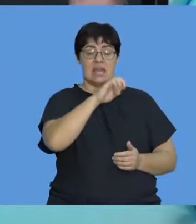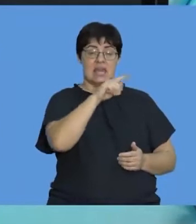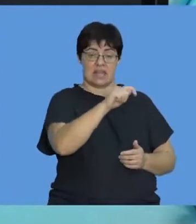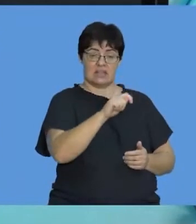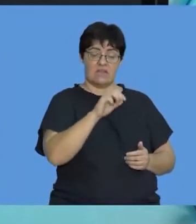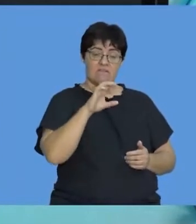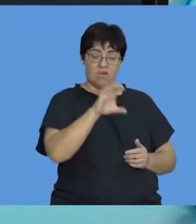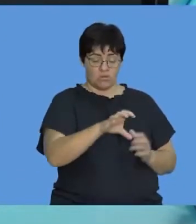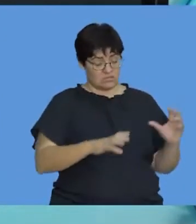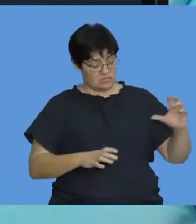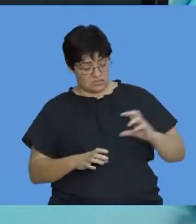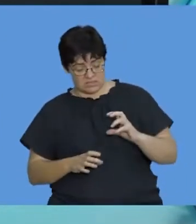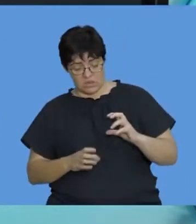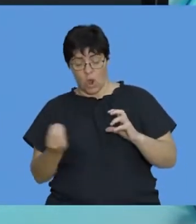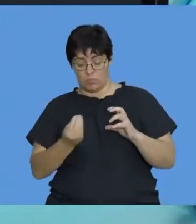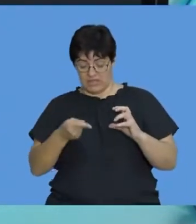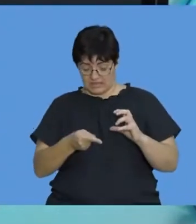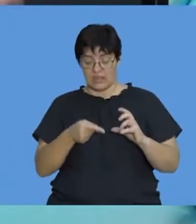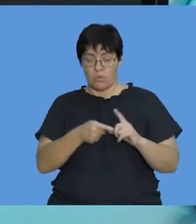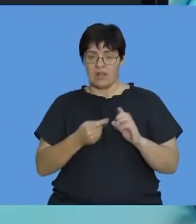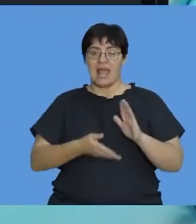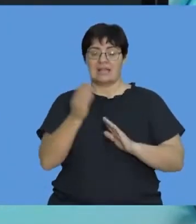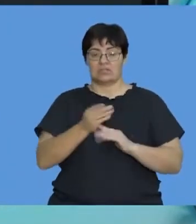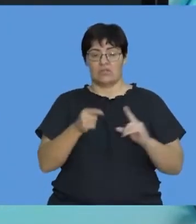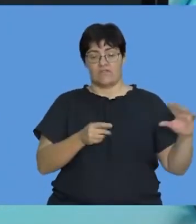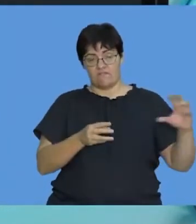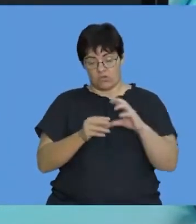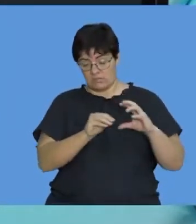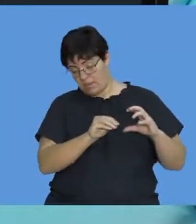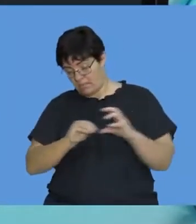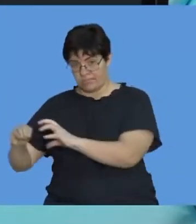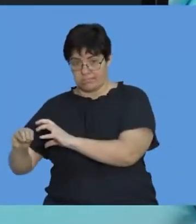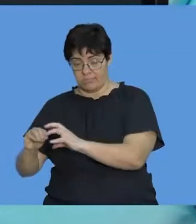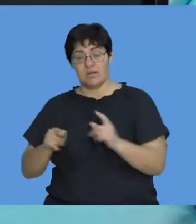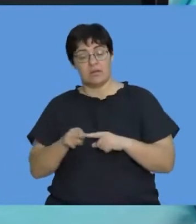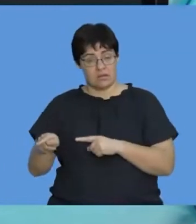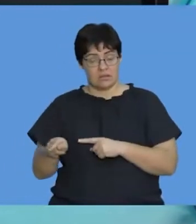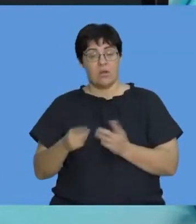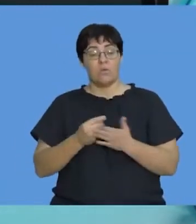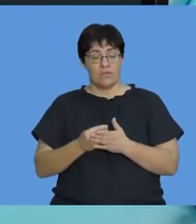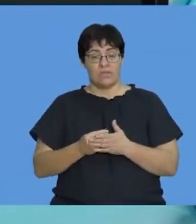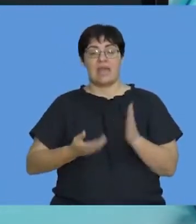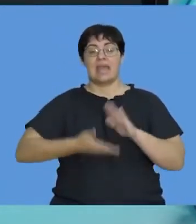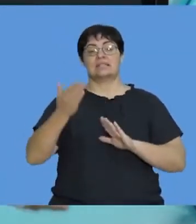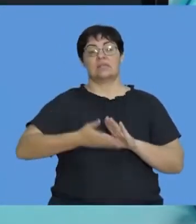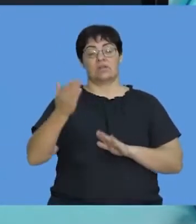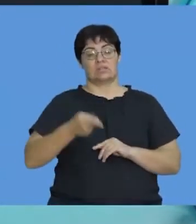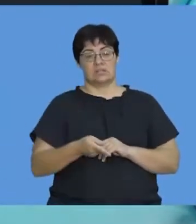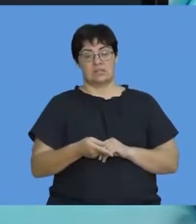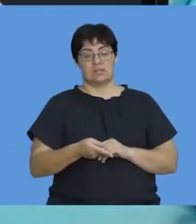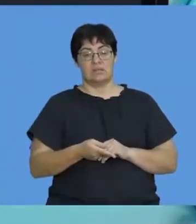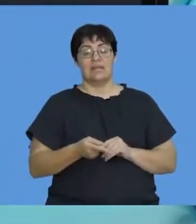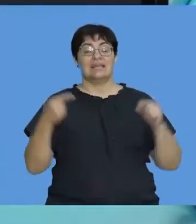when a net force acts on an object, the object will accelerate in the direction of the net force with an